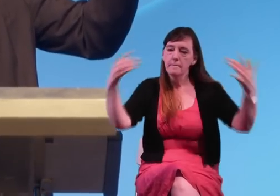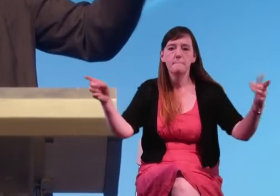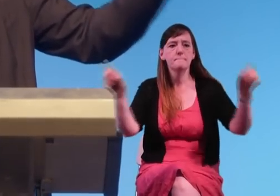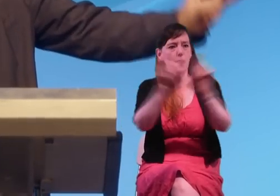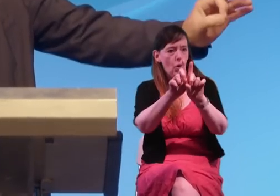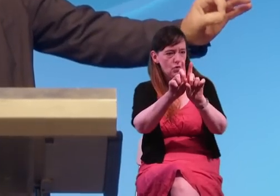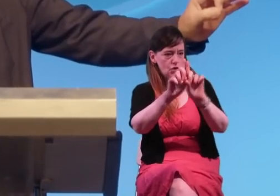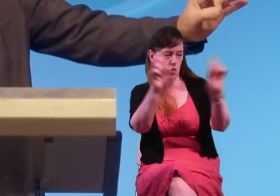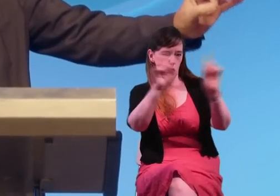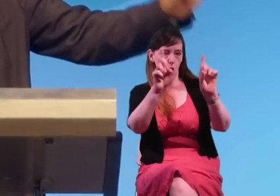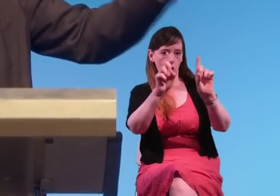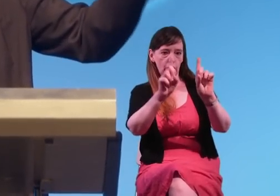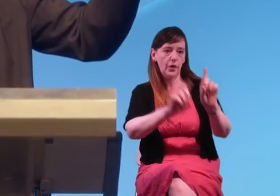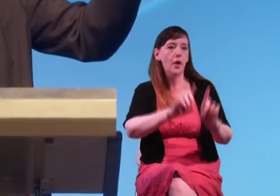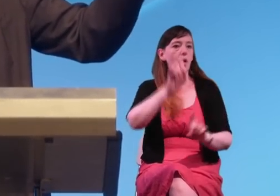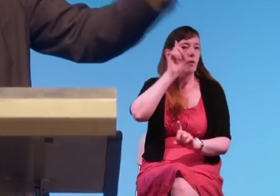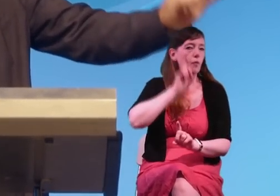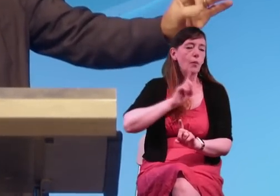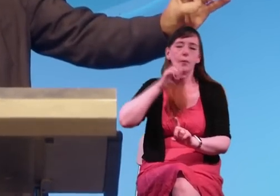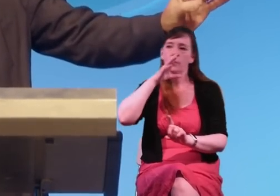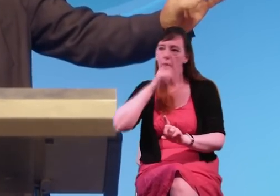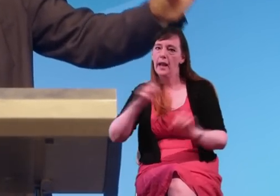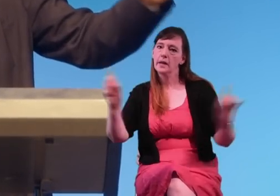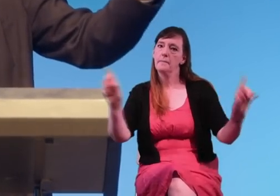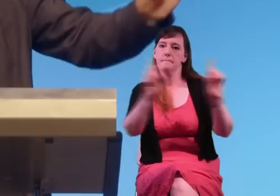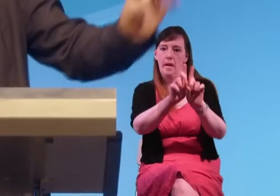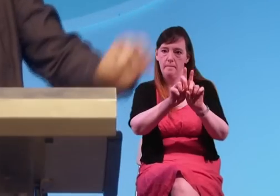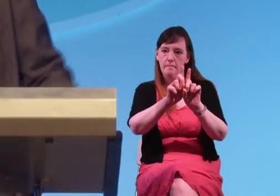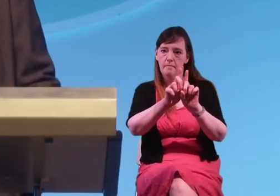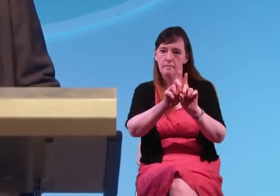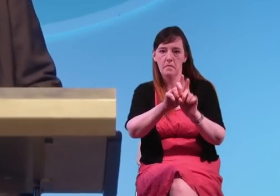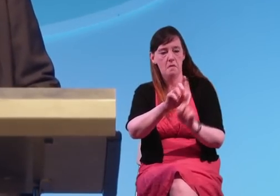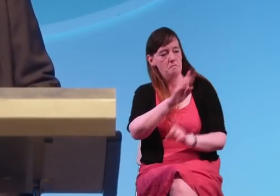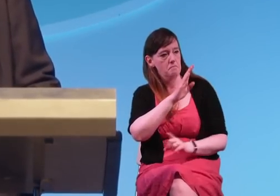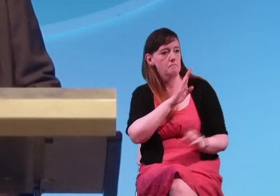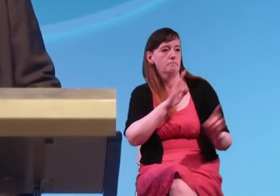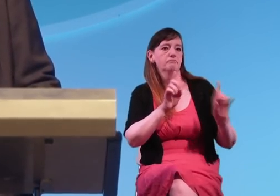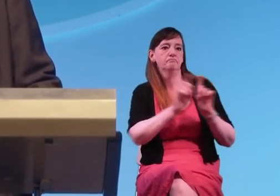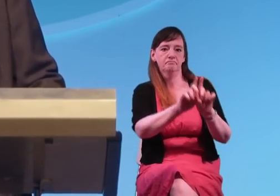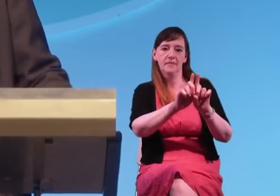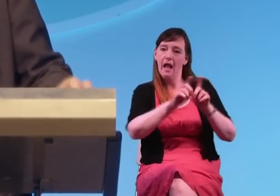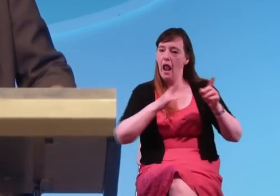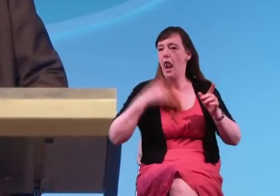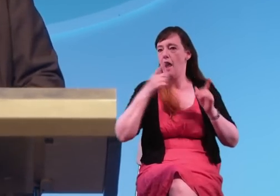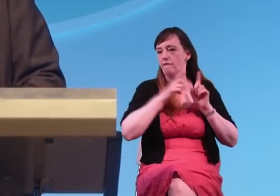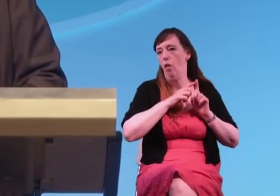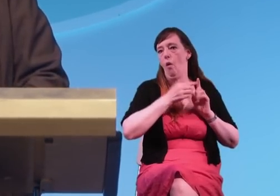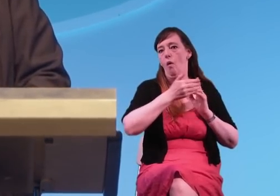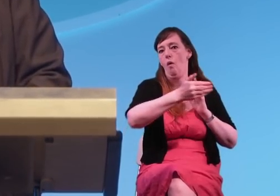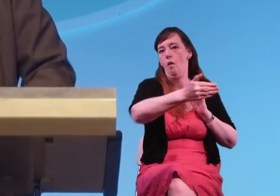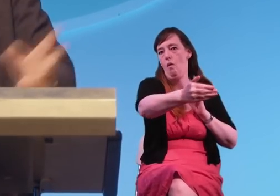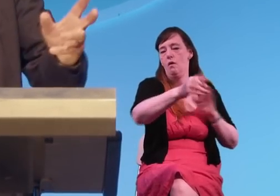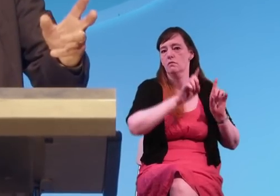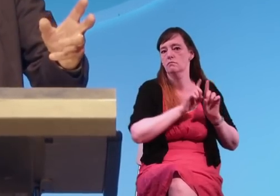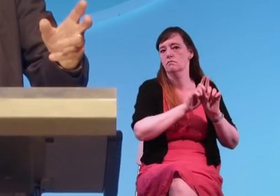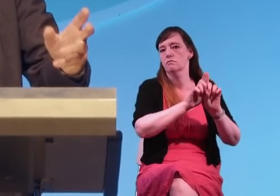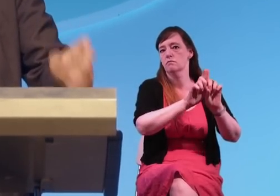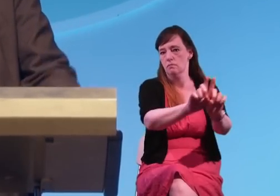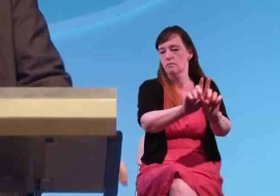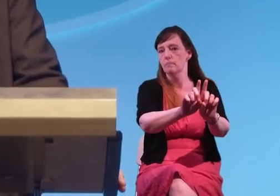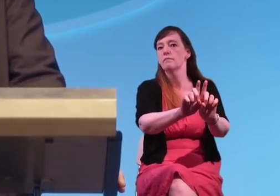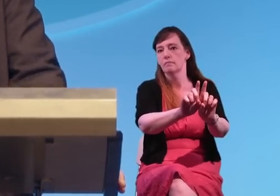is heterosexual, it is monogamous, and it is lifelong. And it is an